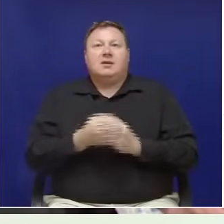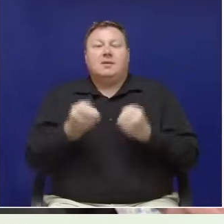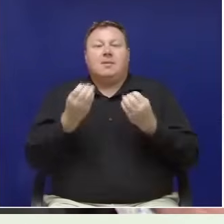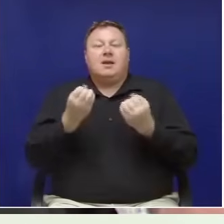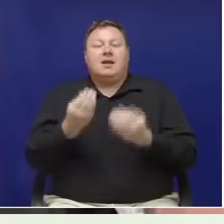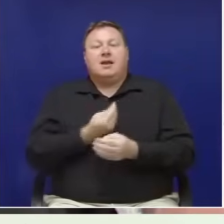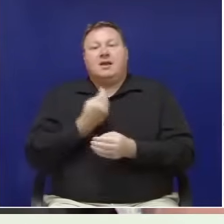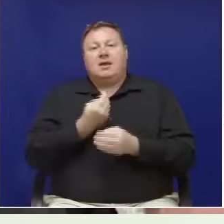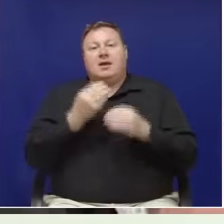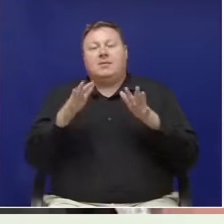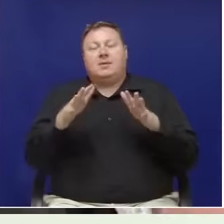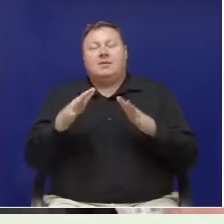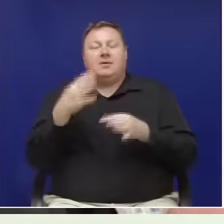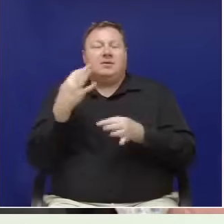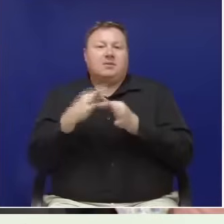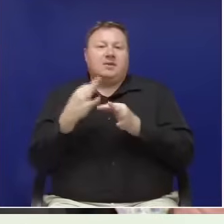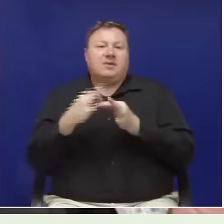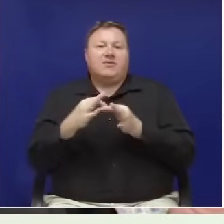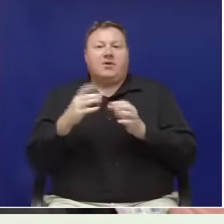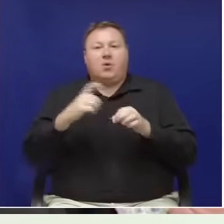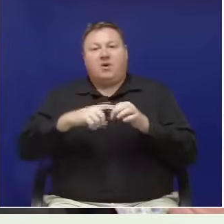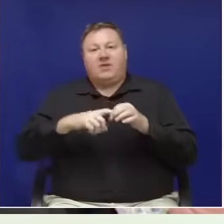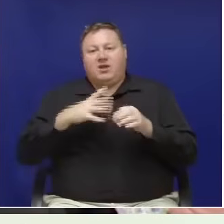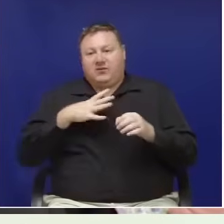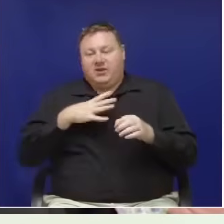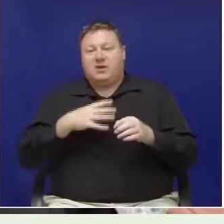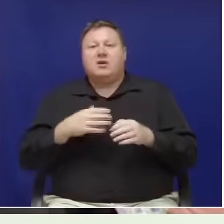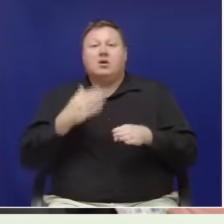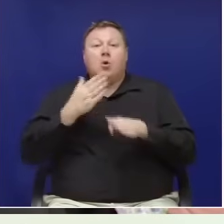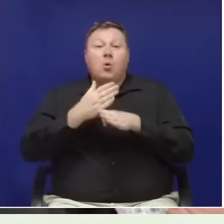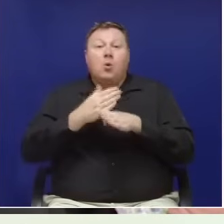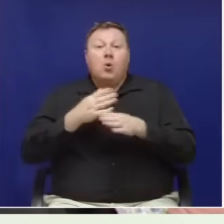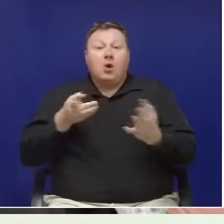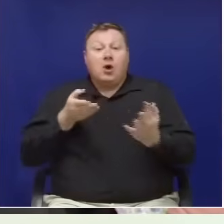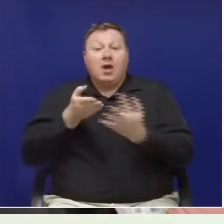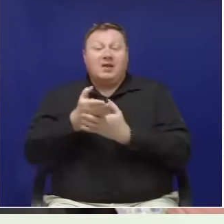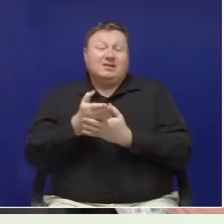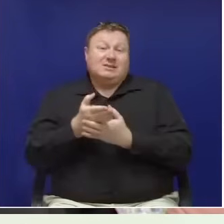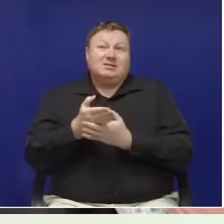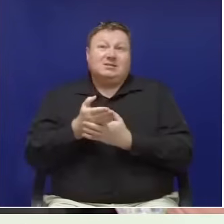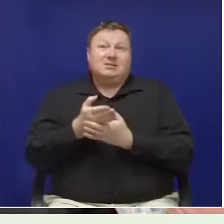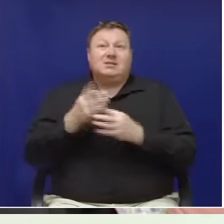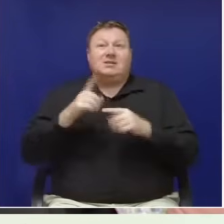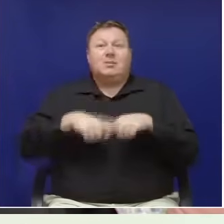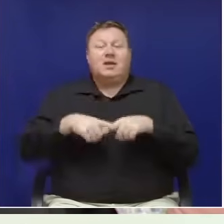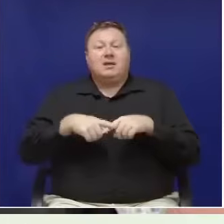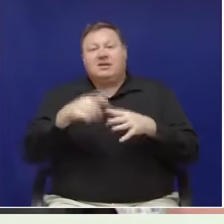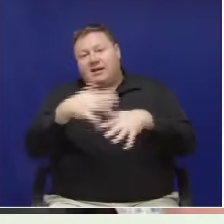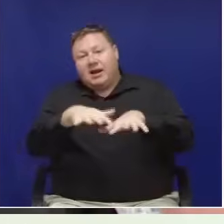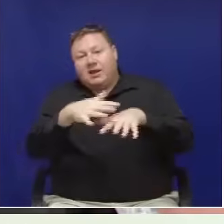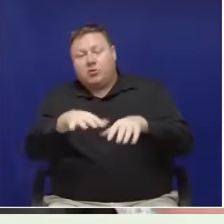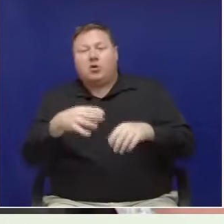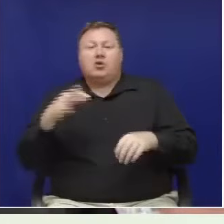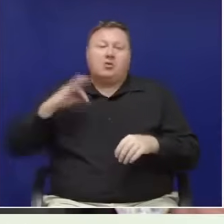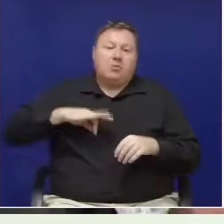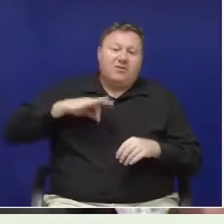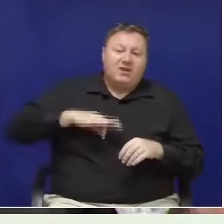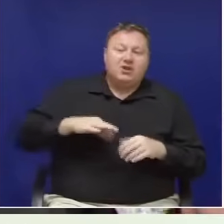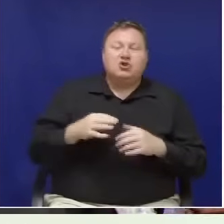complete expensive qualifications only to enter a profession where access is determined by networks, privilege,